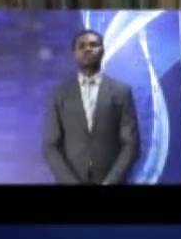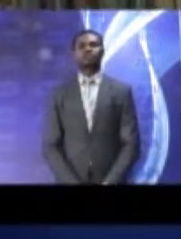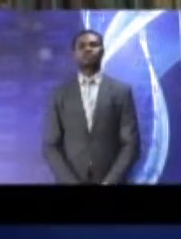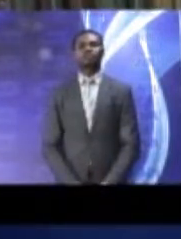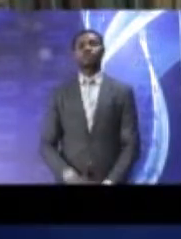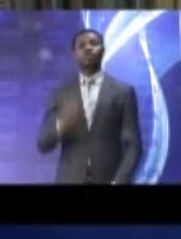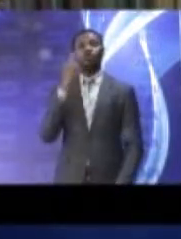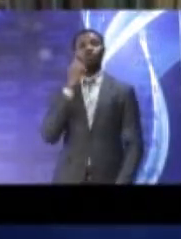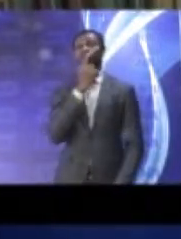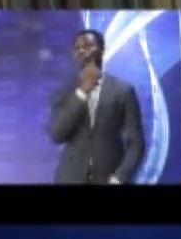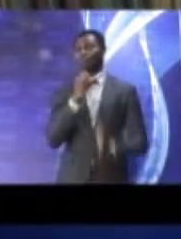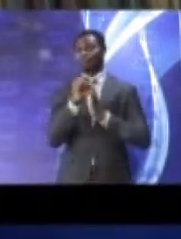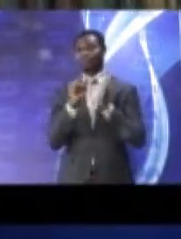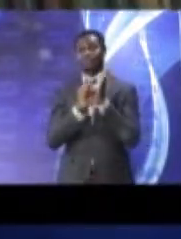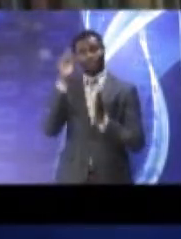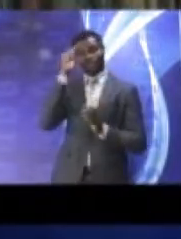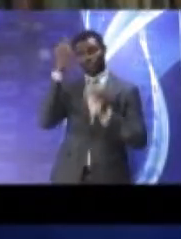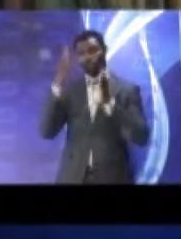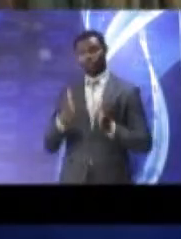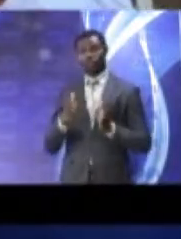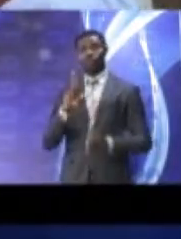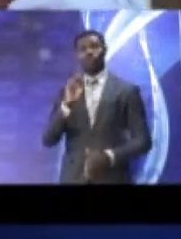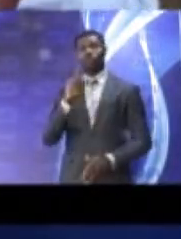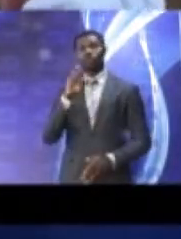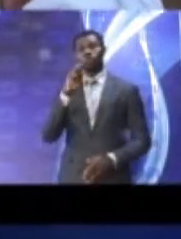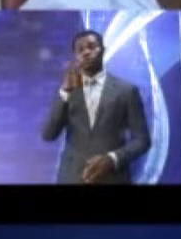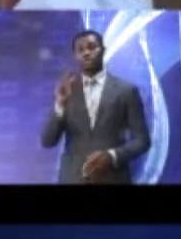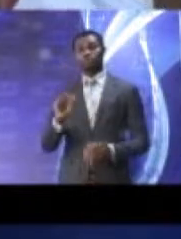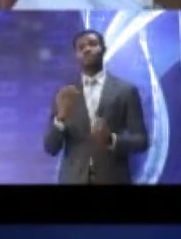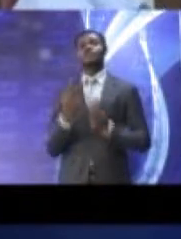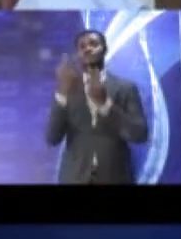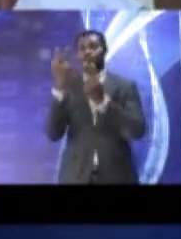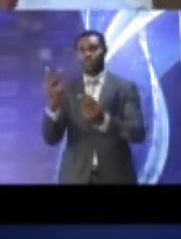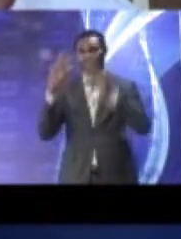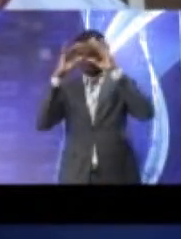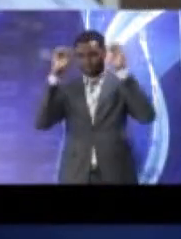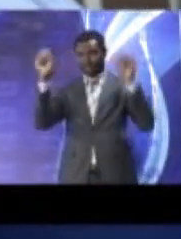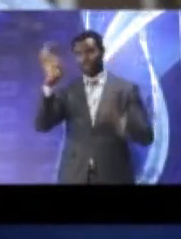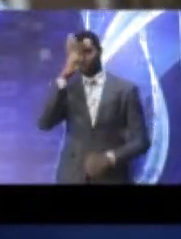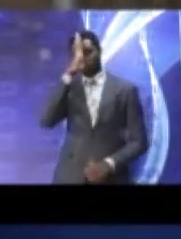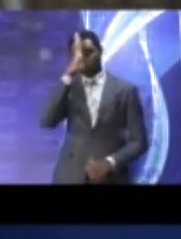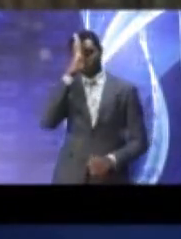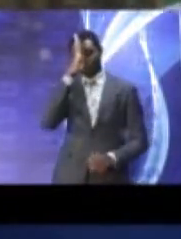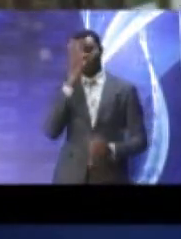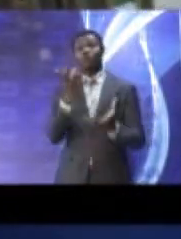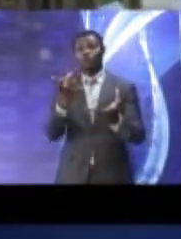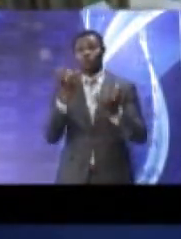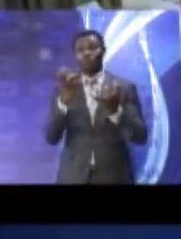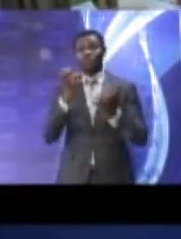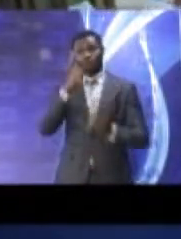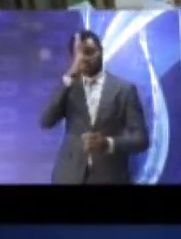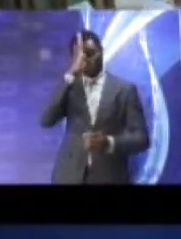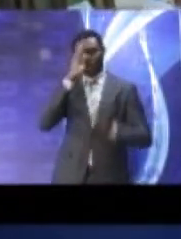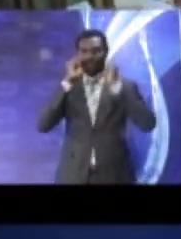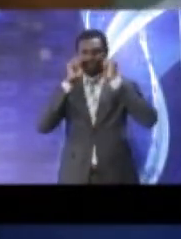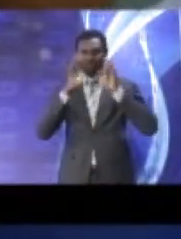Ondo State Governor Rotimi Akeredolu visits President Buhari, seeks blessings for second-term